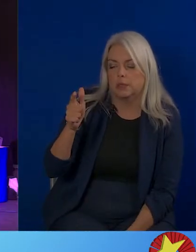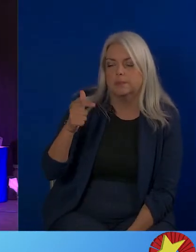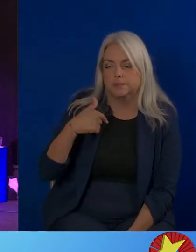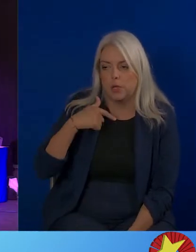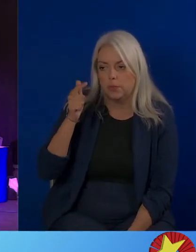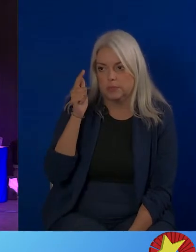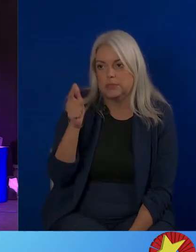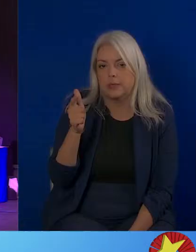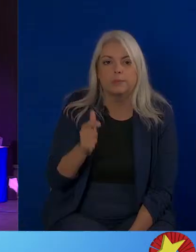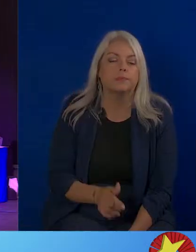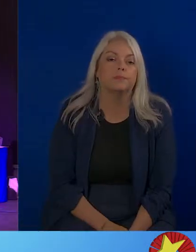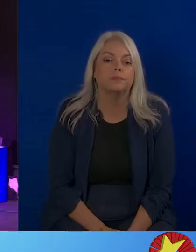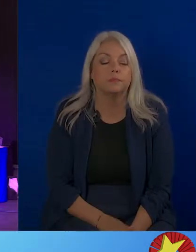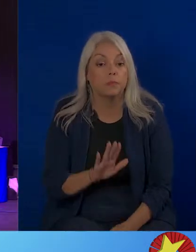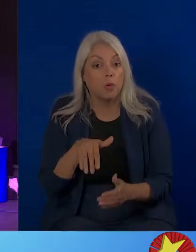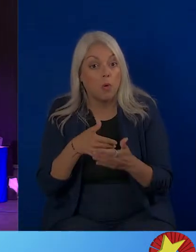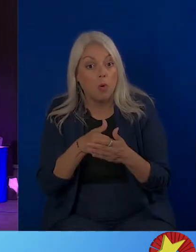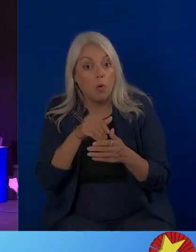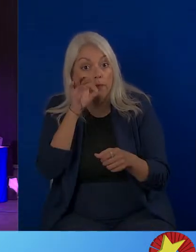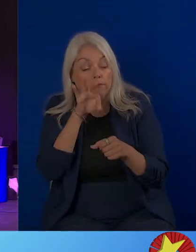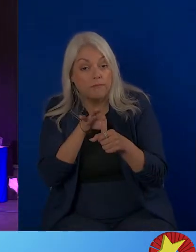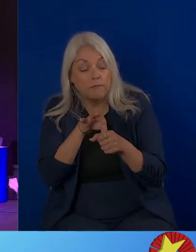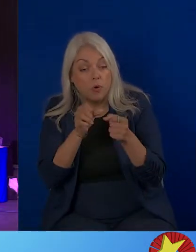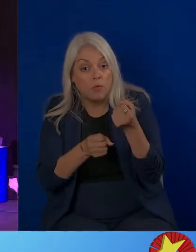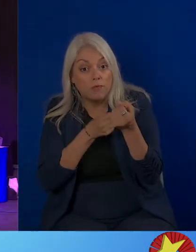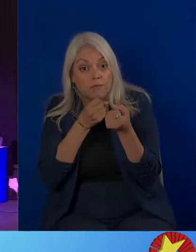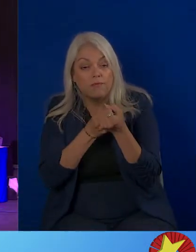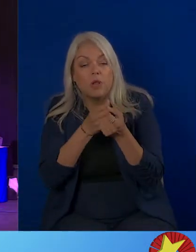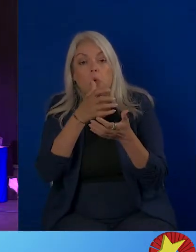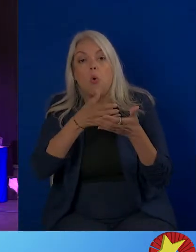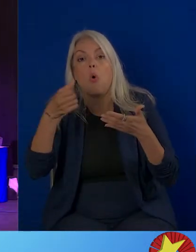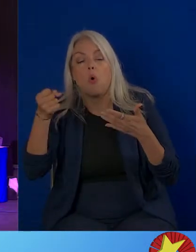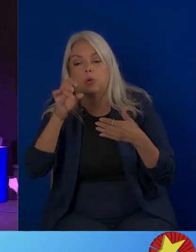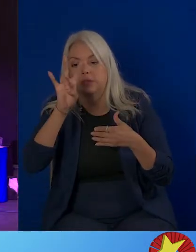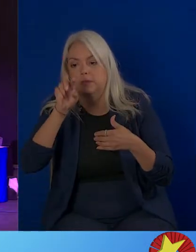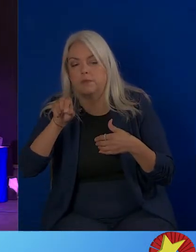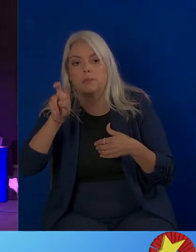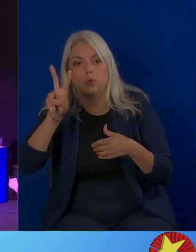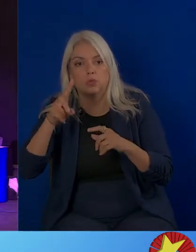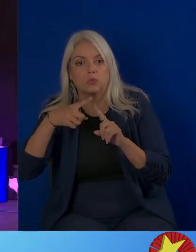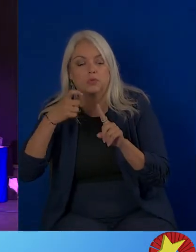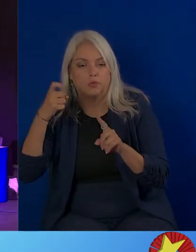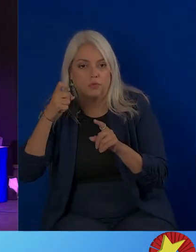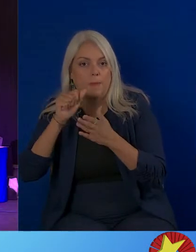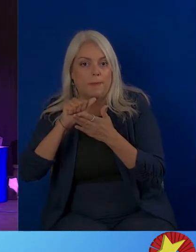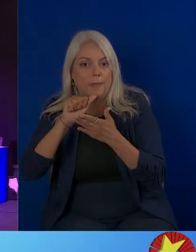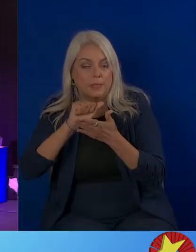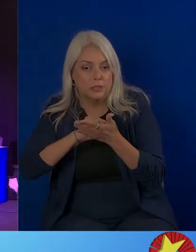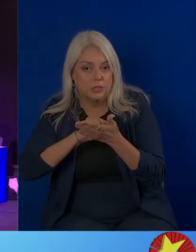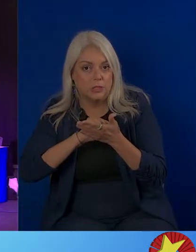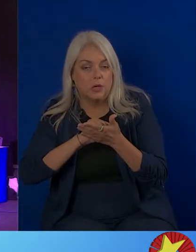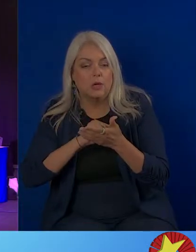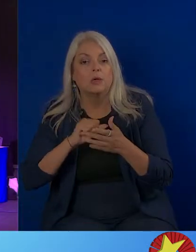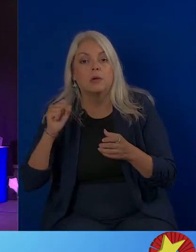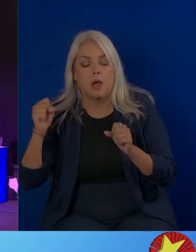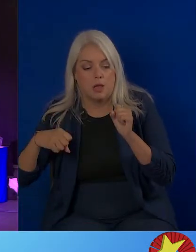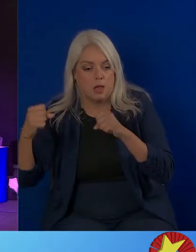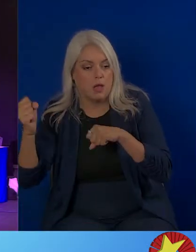second that. All in Excellent. favor of removing 7.2 from the agenda? Aye. Aye. Aye.